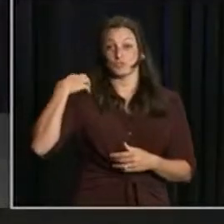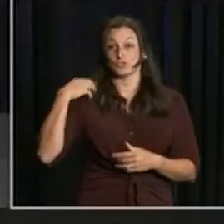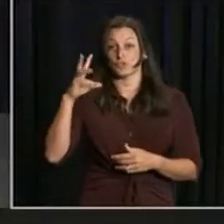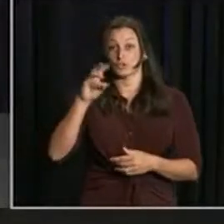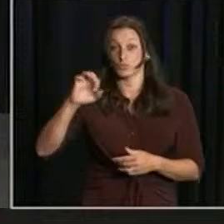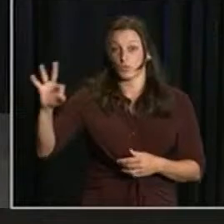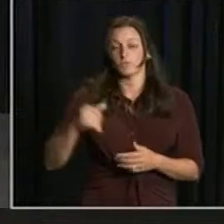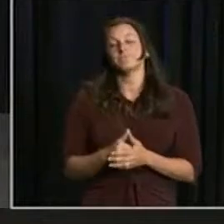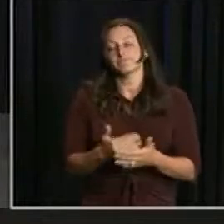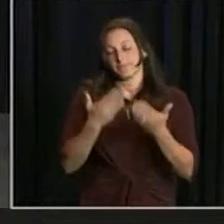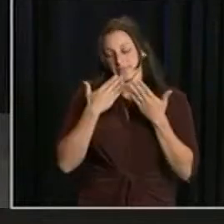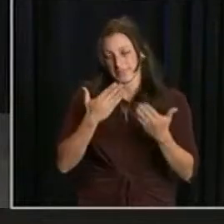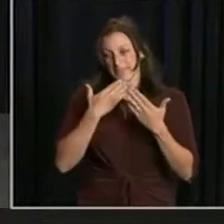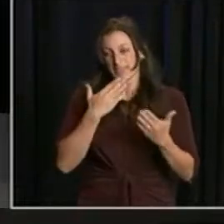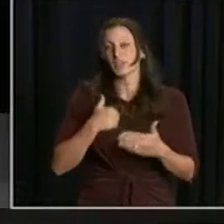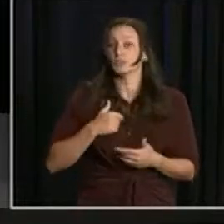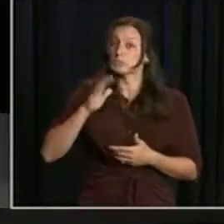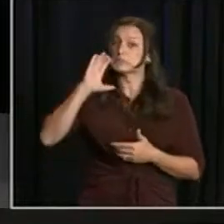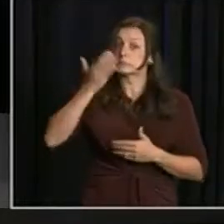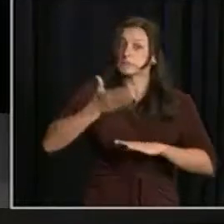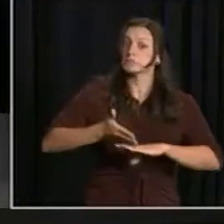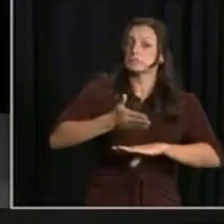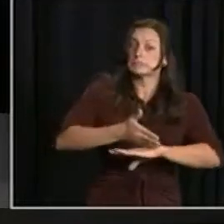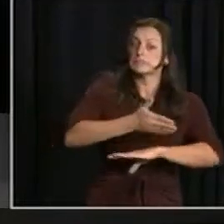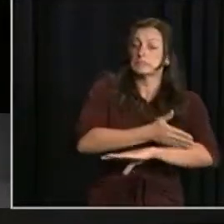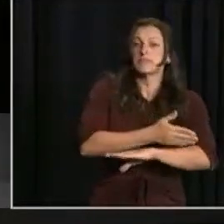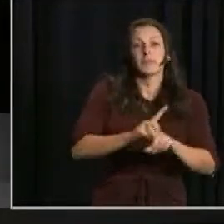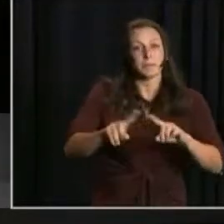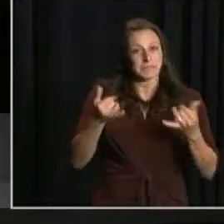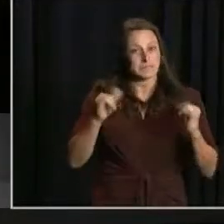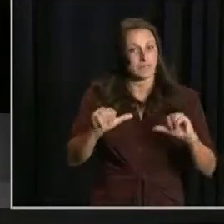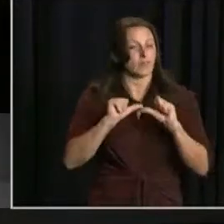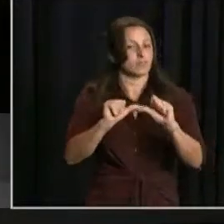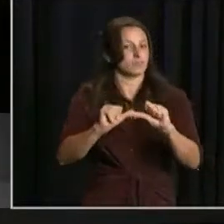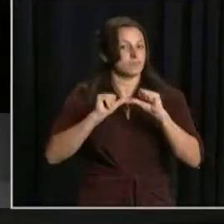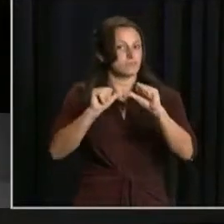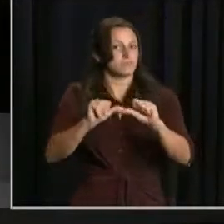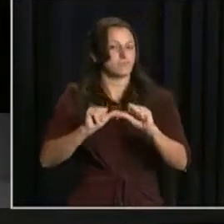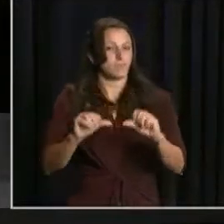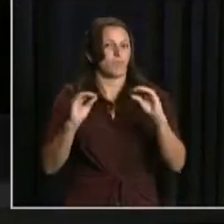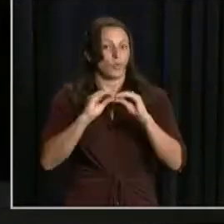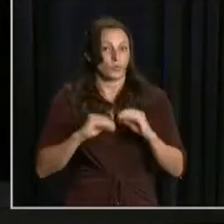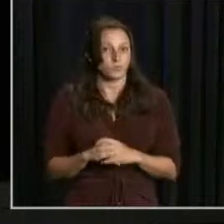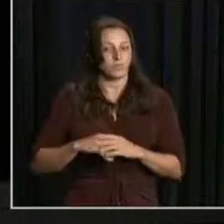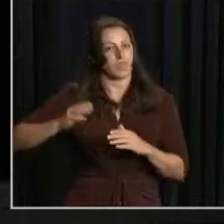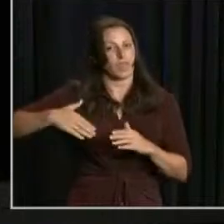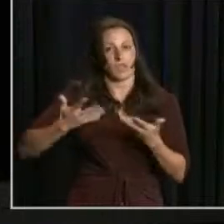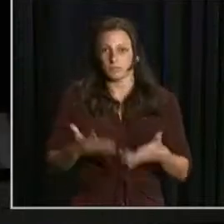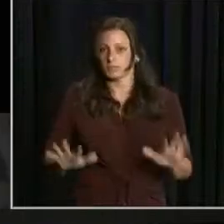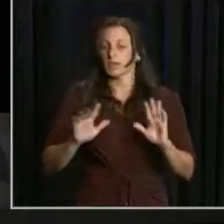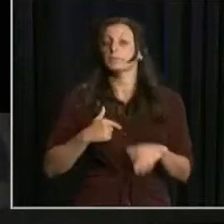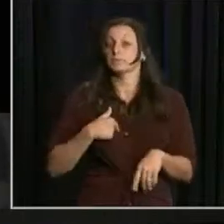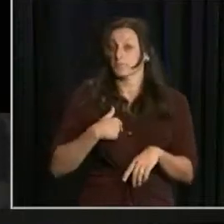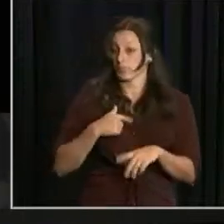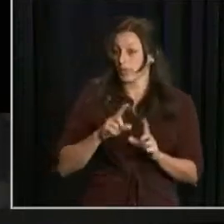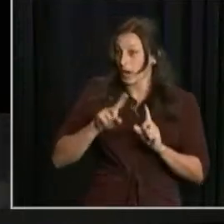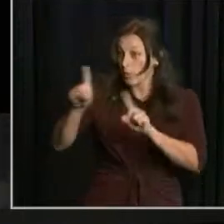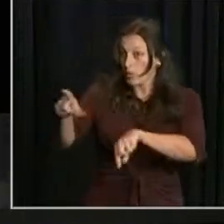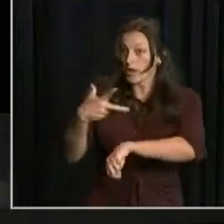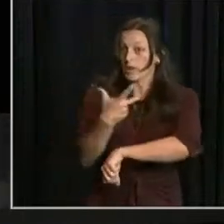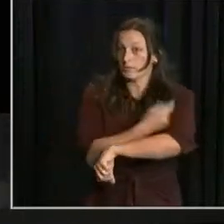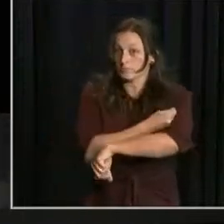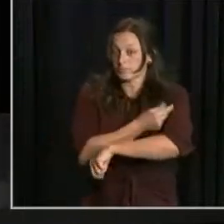it looks like we're headed in the right direction, but we still got a good ways to go. I was out and got my vaccination